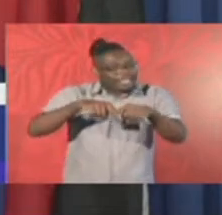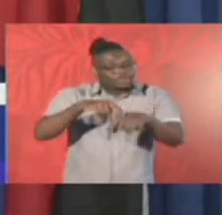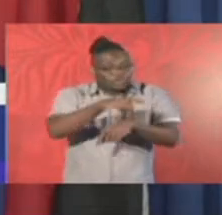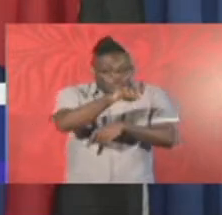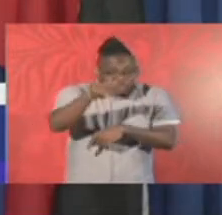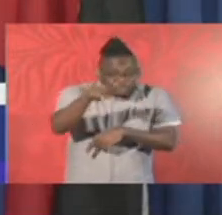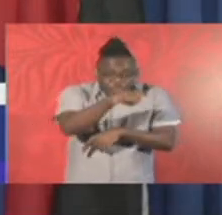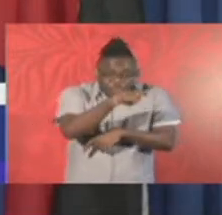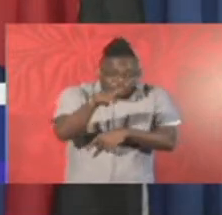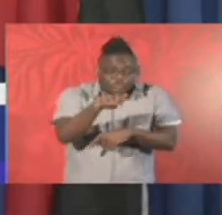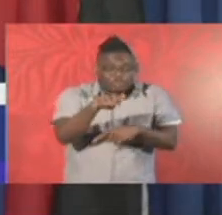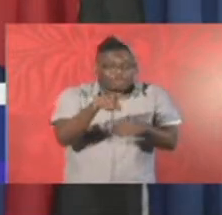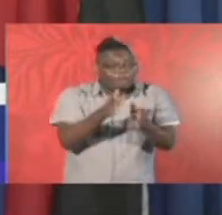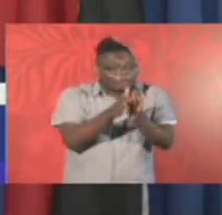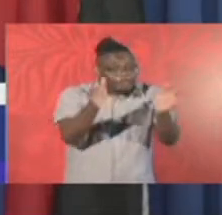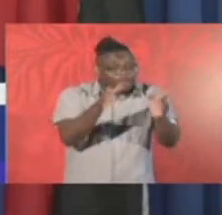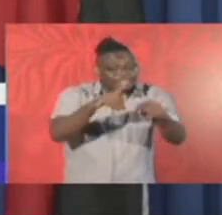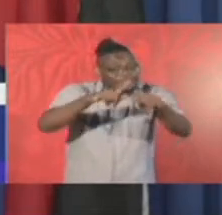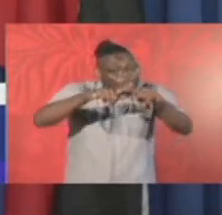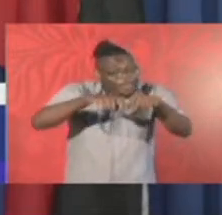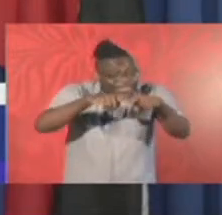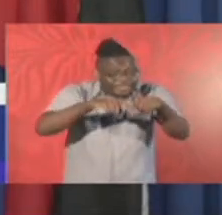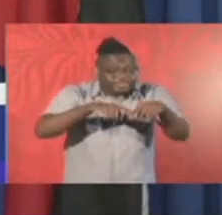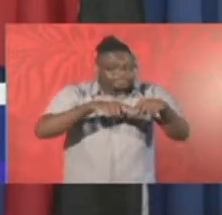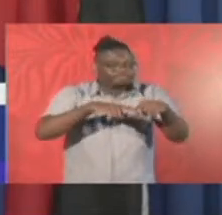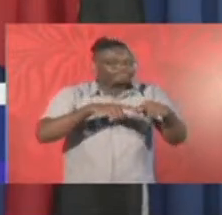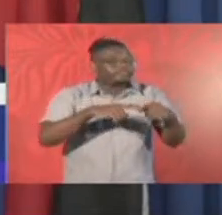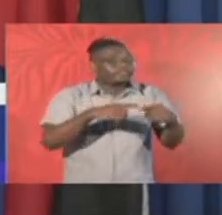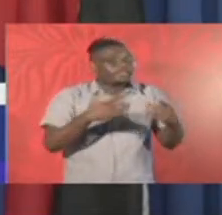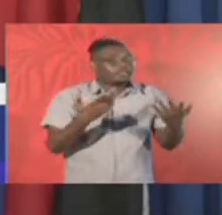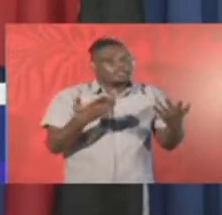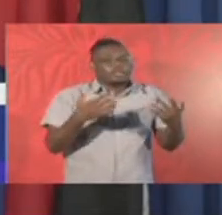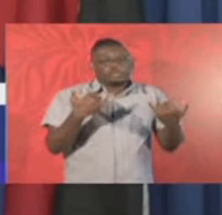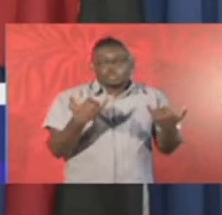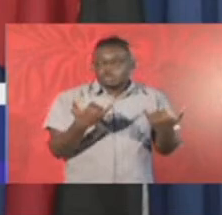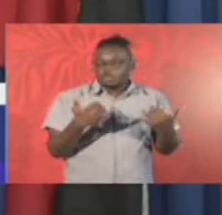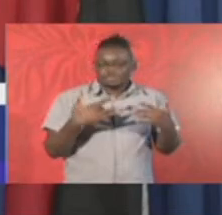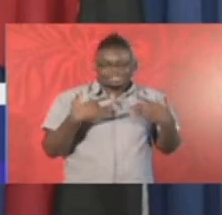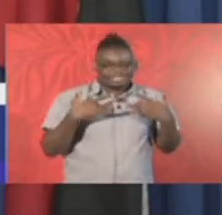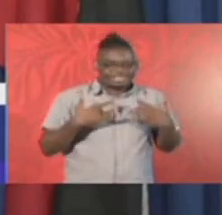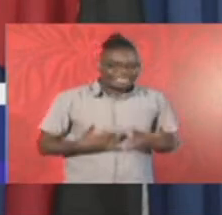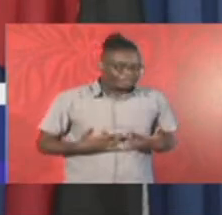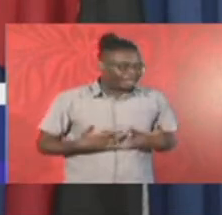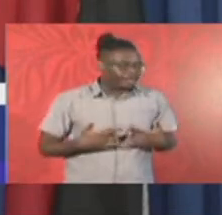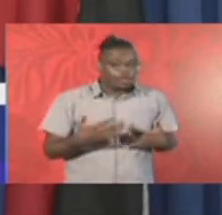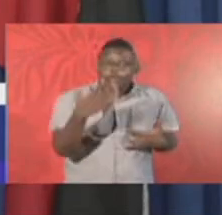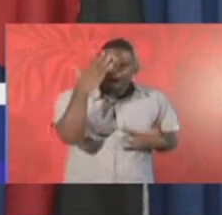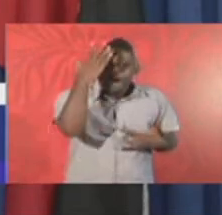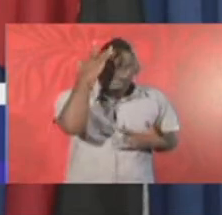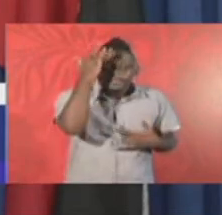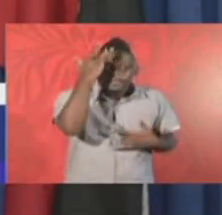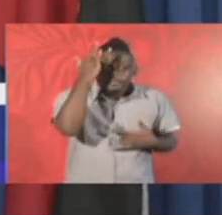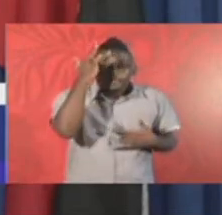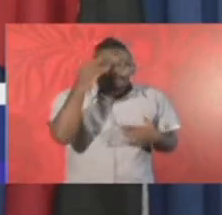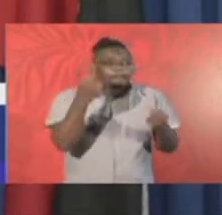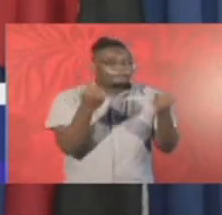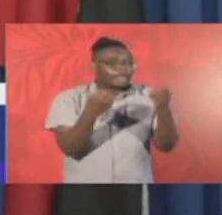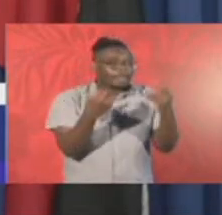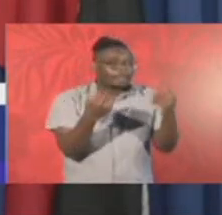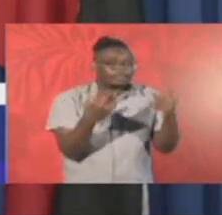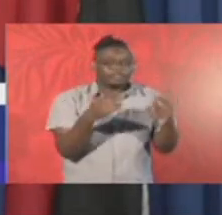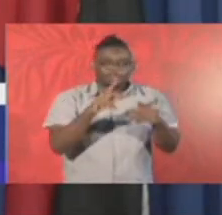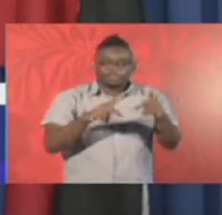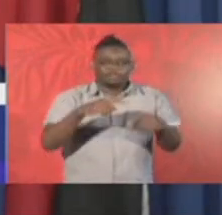have disappointment, as we have today, that August was not what we expected it to be, we tell you. We have left the